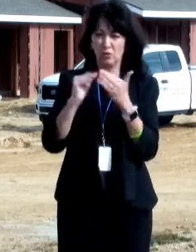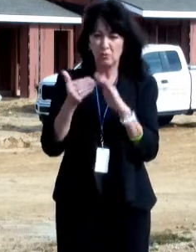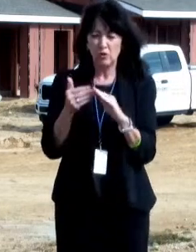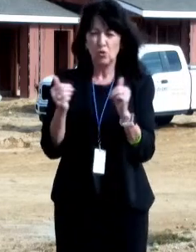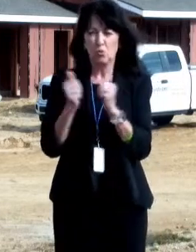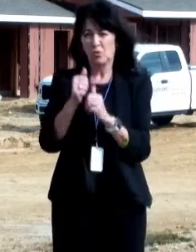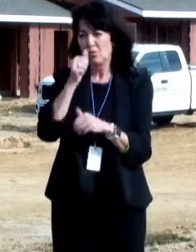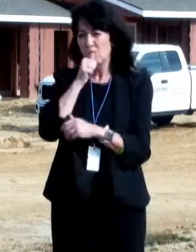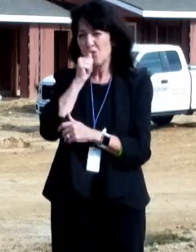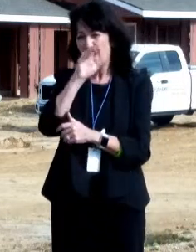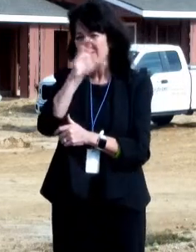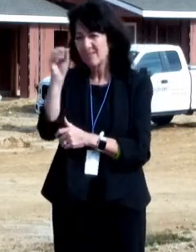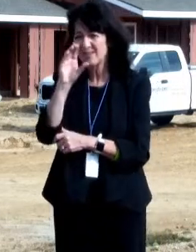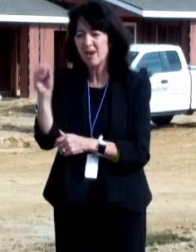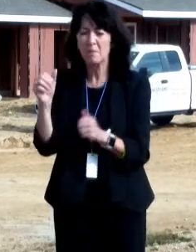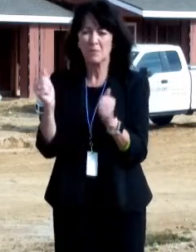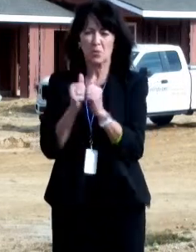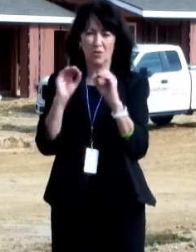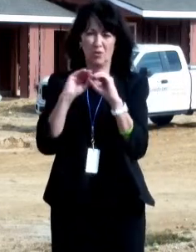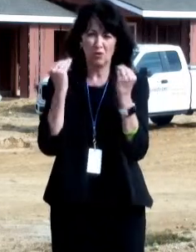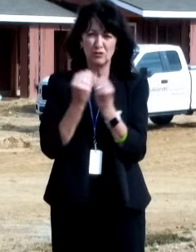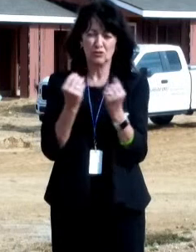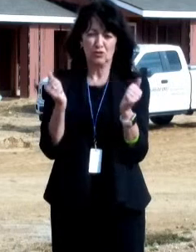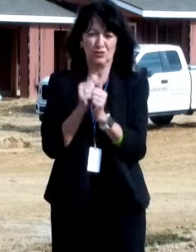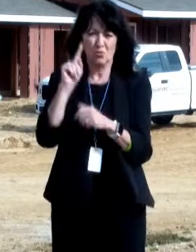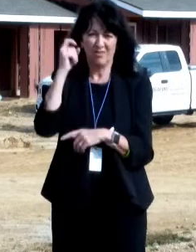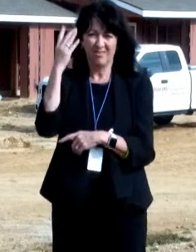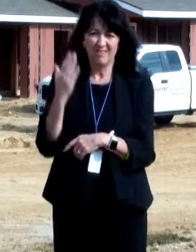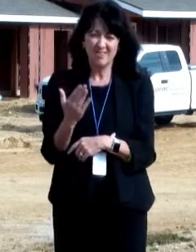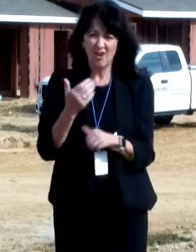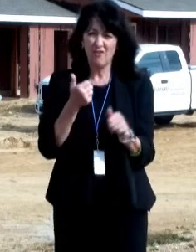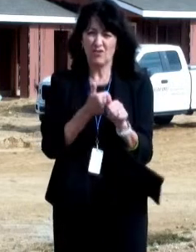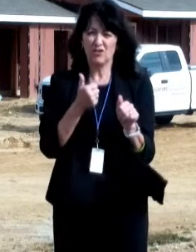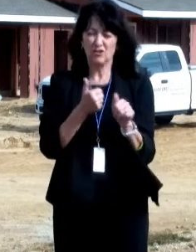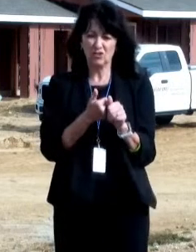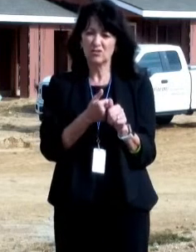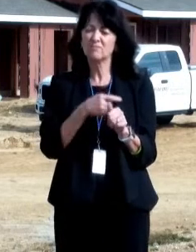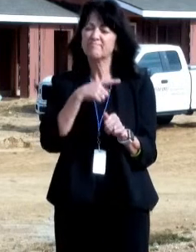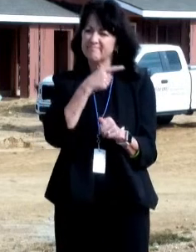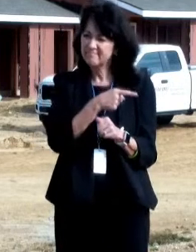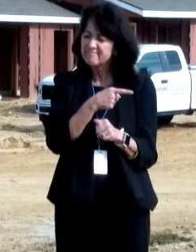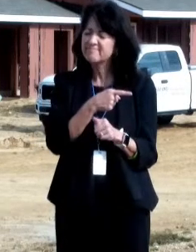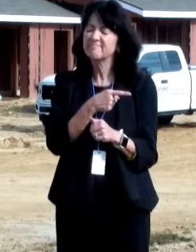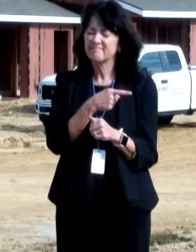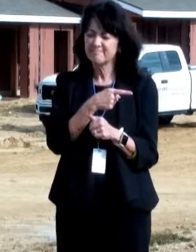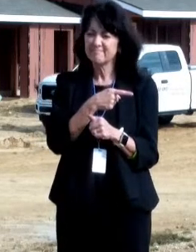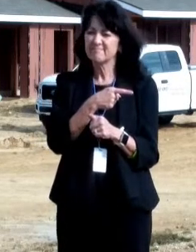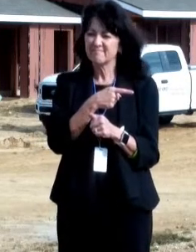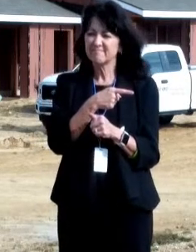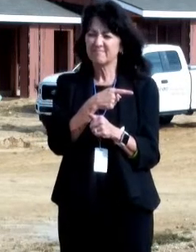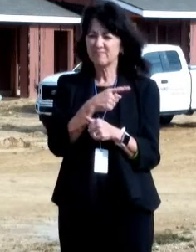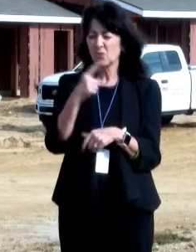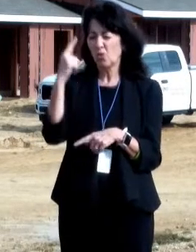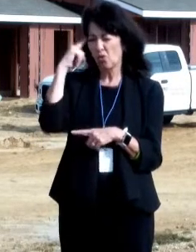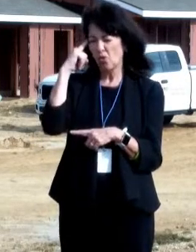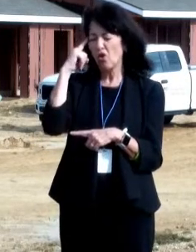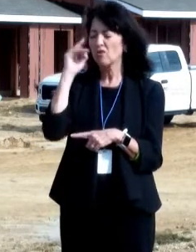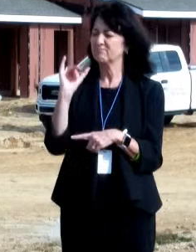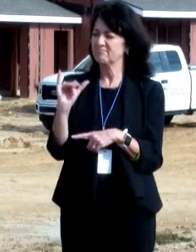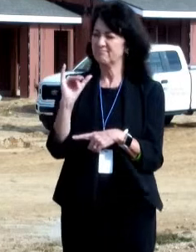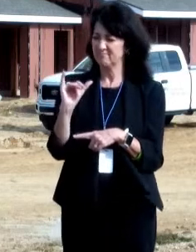private sector, with the foundations, with the governor who had the vision and took it further than a